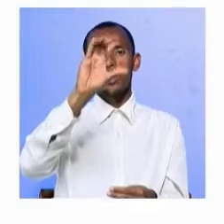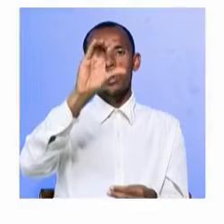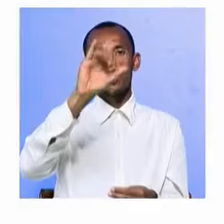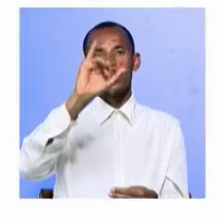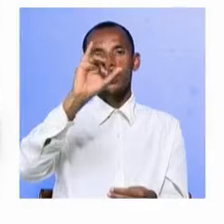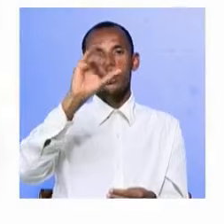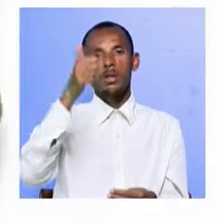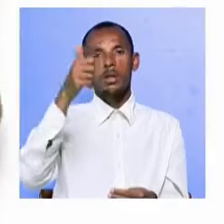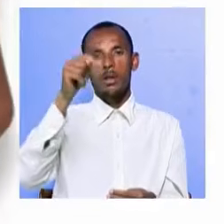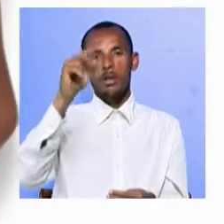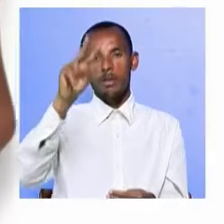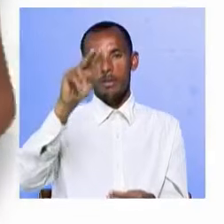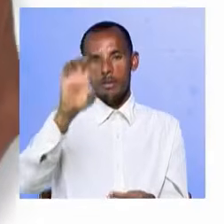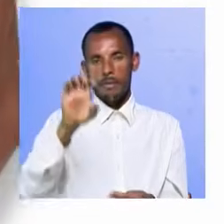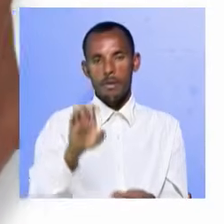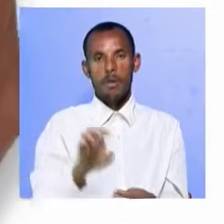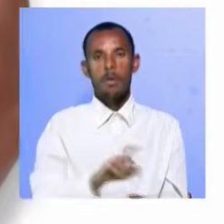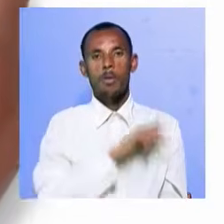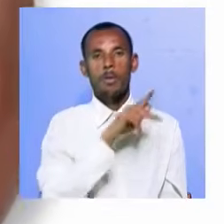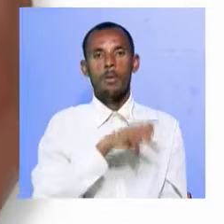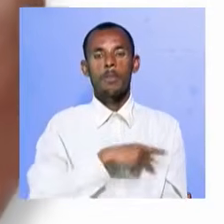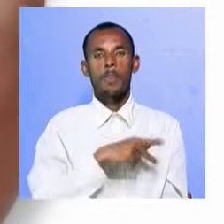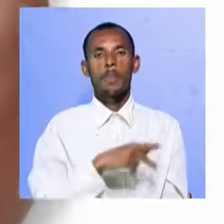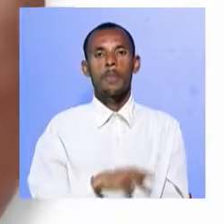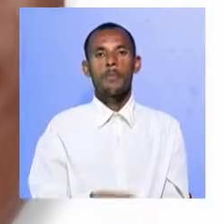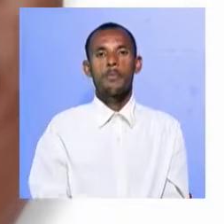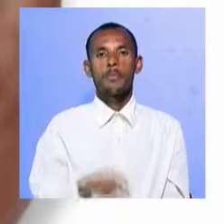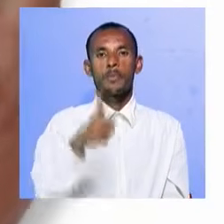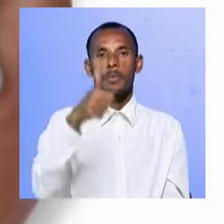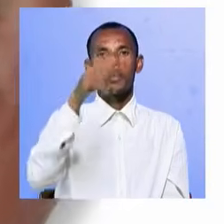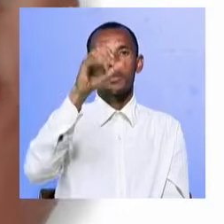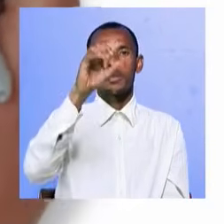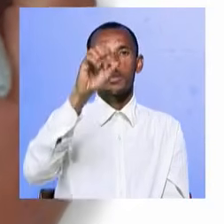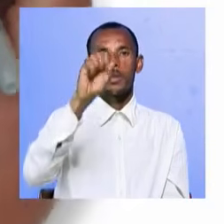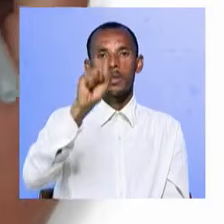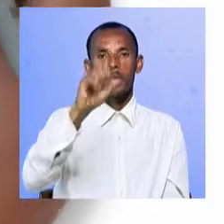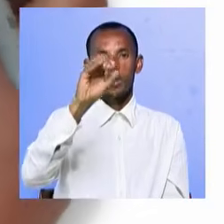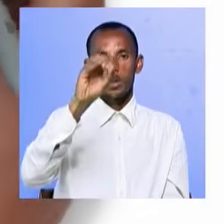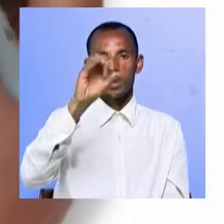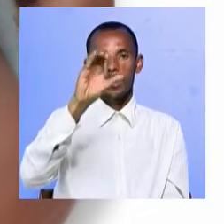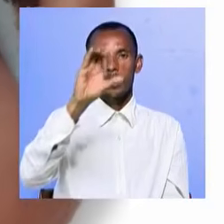Okay, this property is called associative.